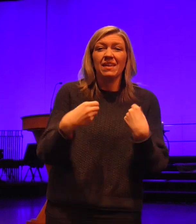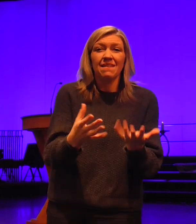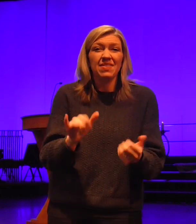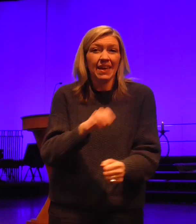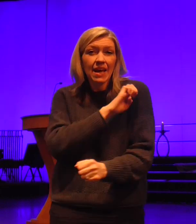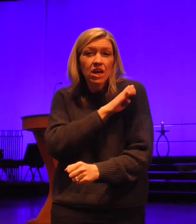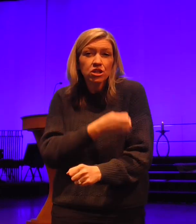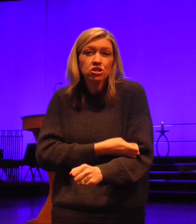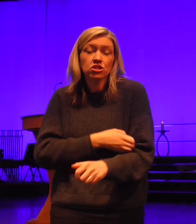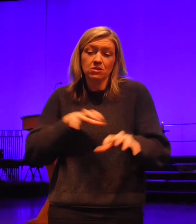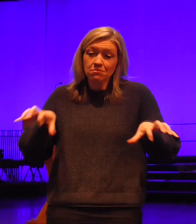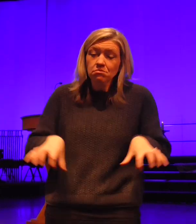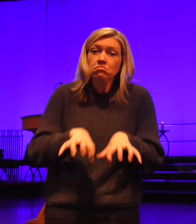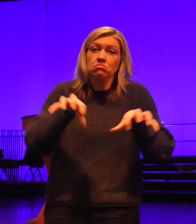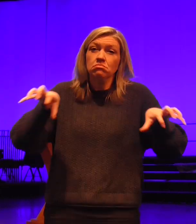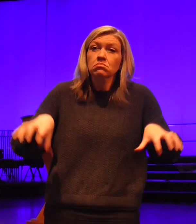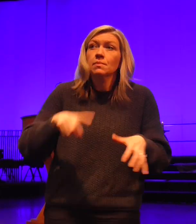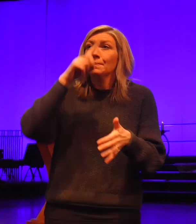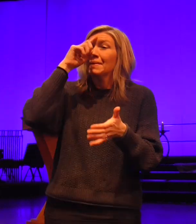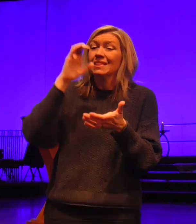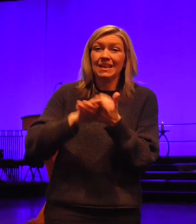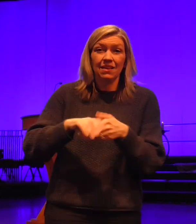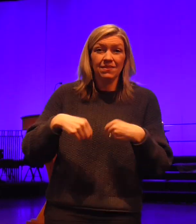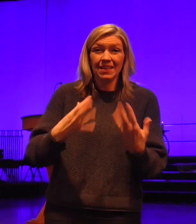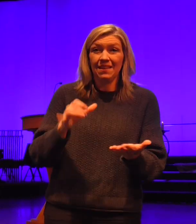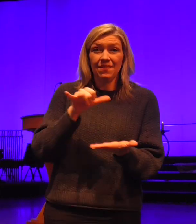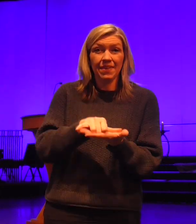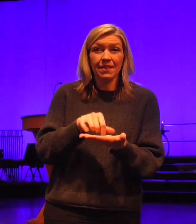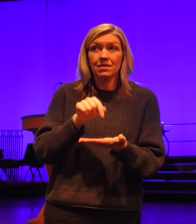give it, if that's the belief we give it,